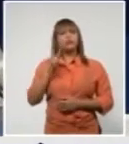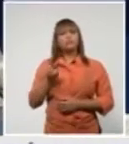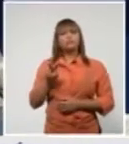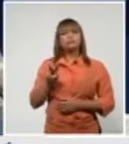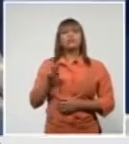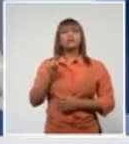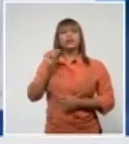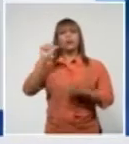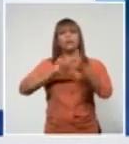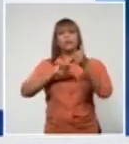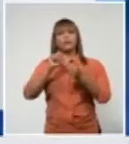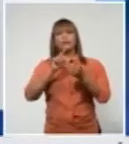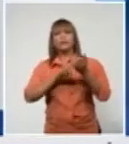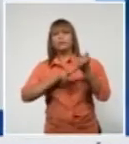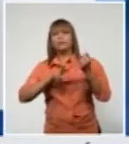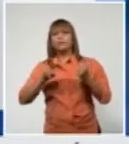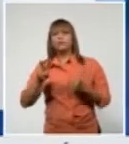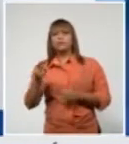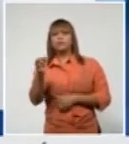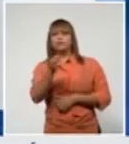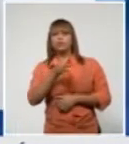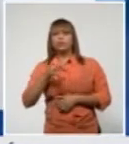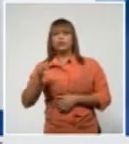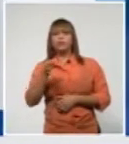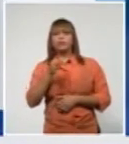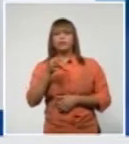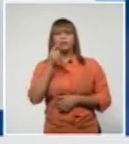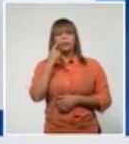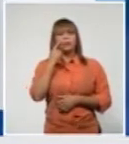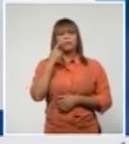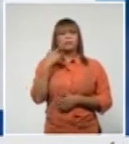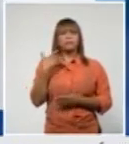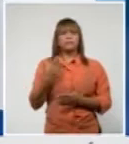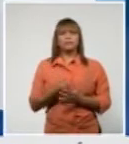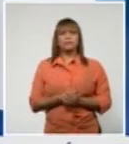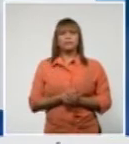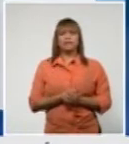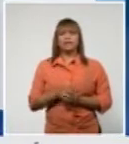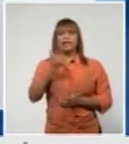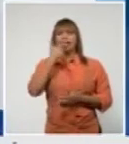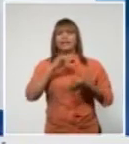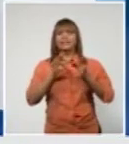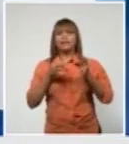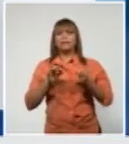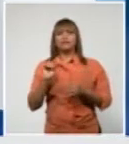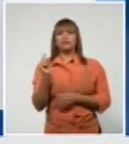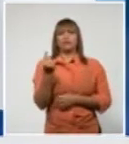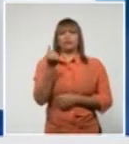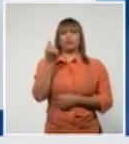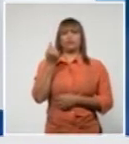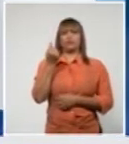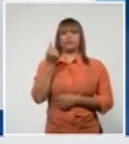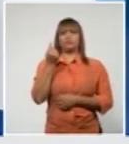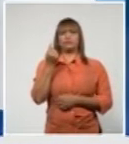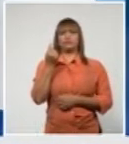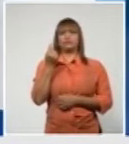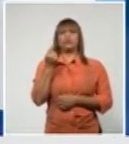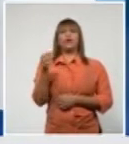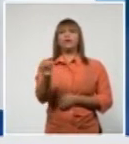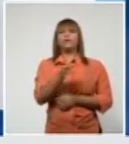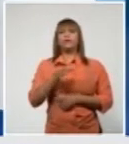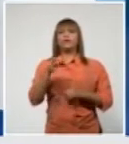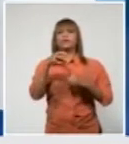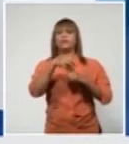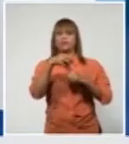Artemisa. The case from Artemisa belongs to the municipality of San Cristobal. The